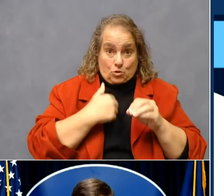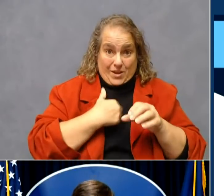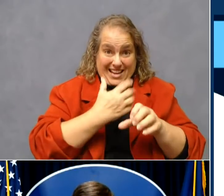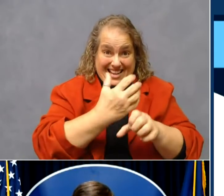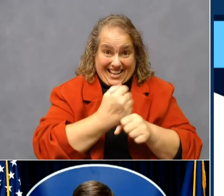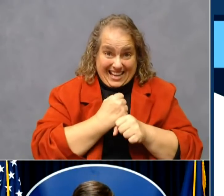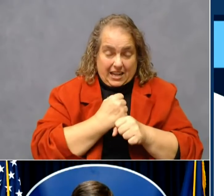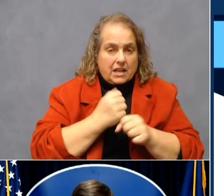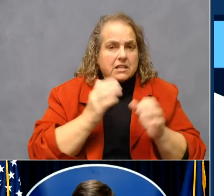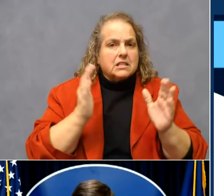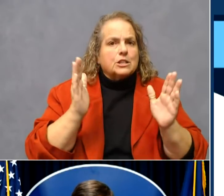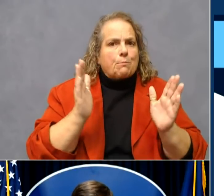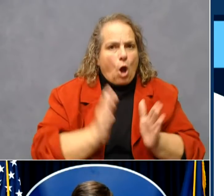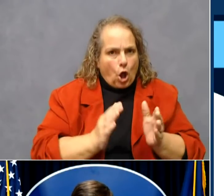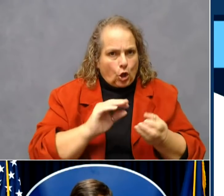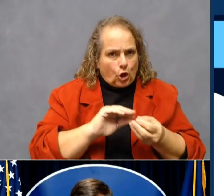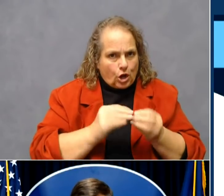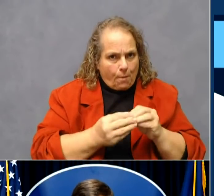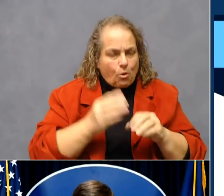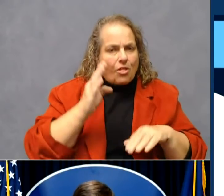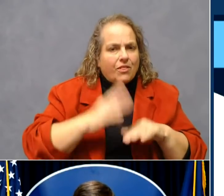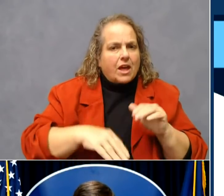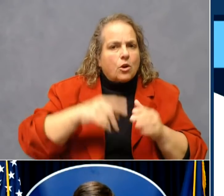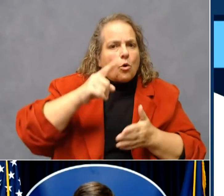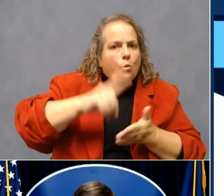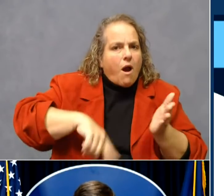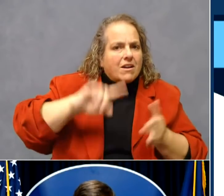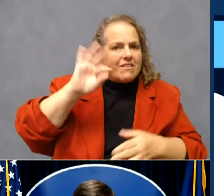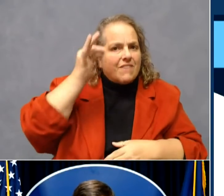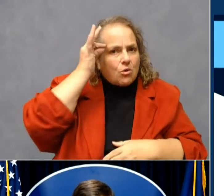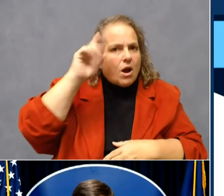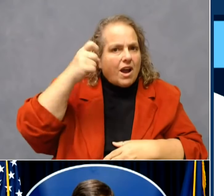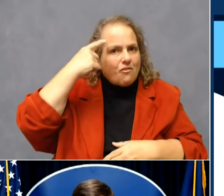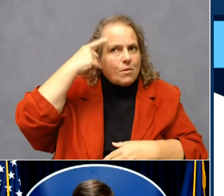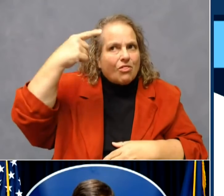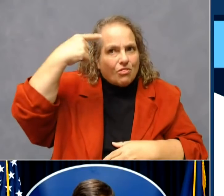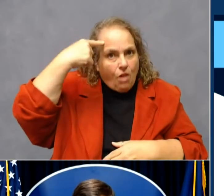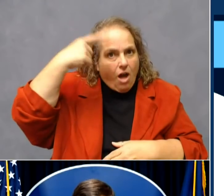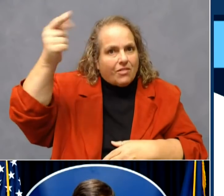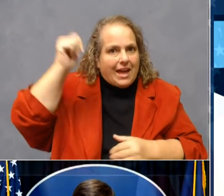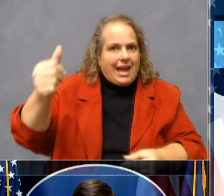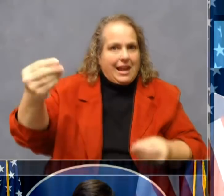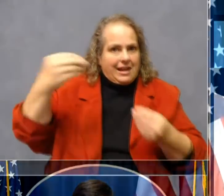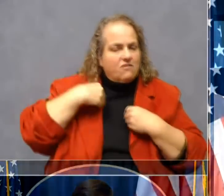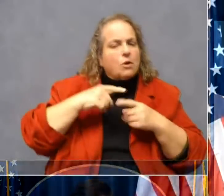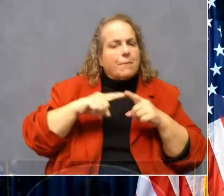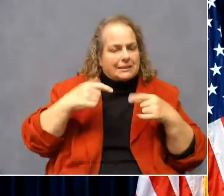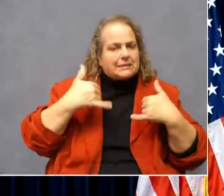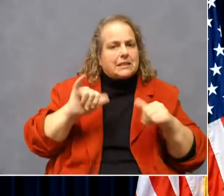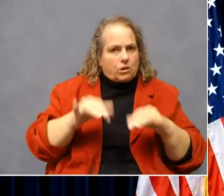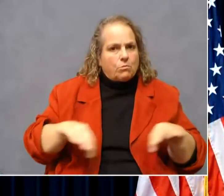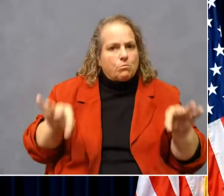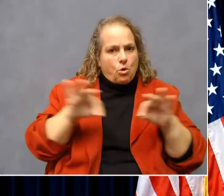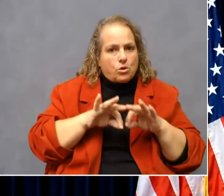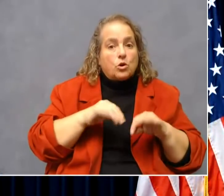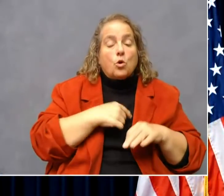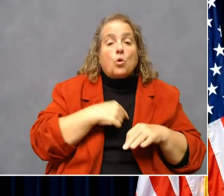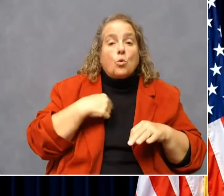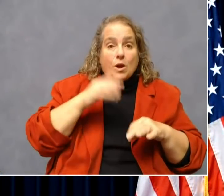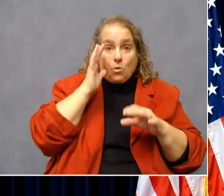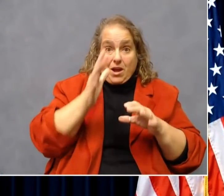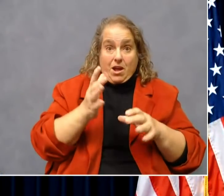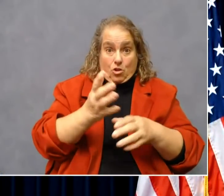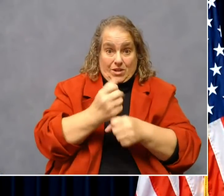government thought they could provide, but it's still important. So today we can announce that we will receive in our first shipment of